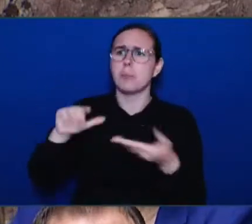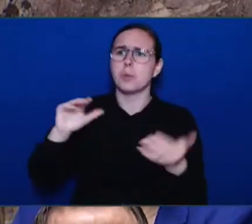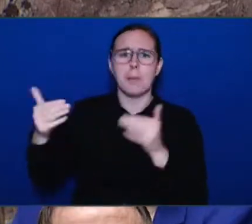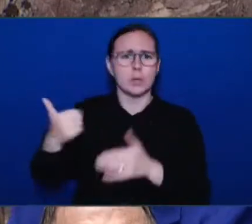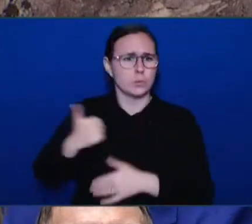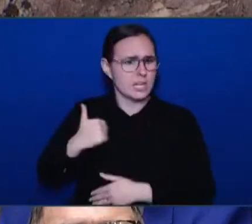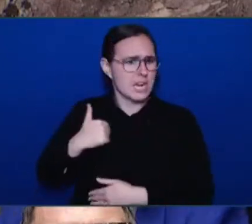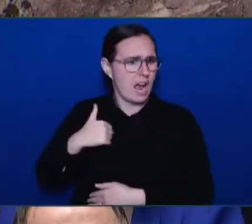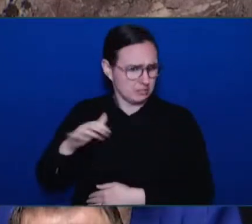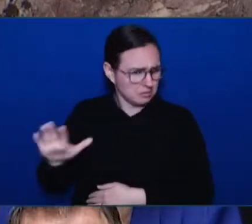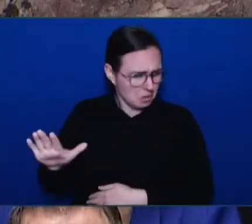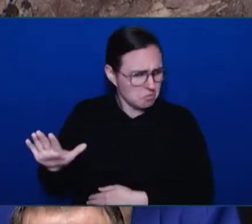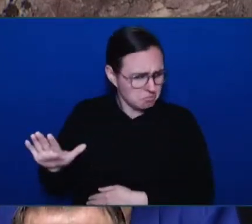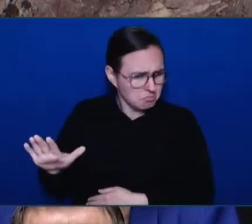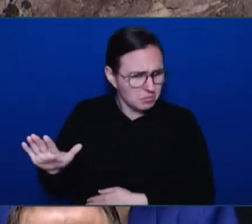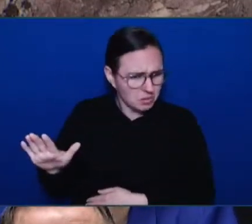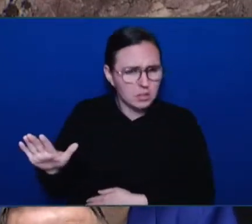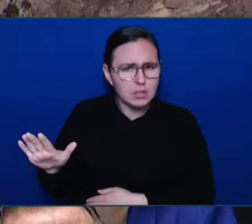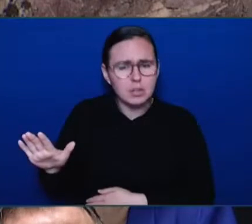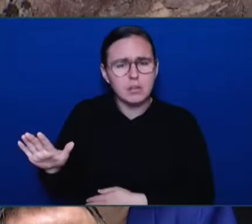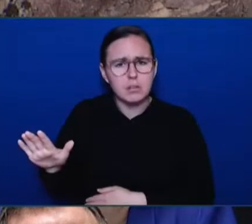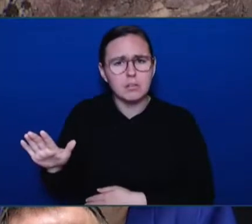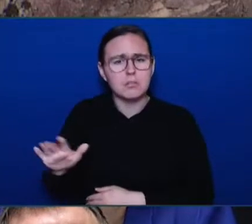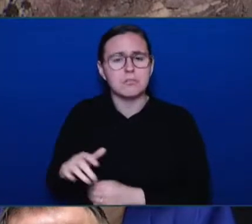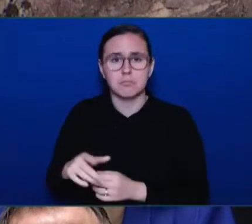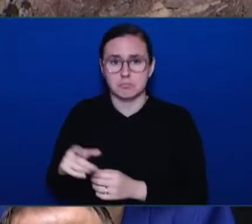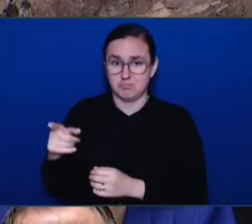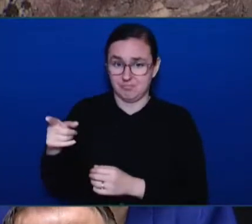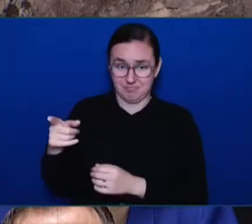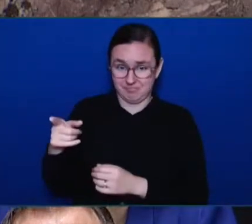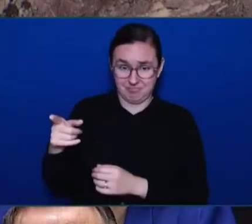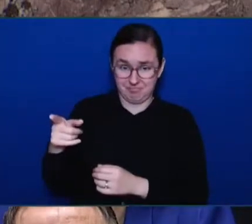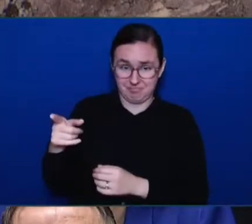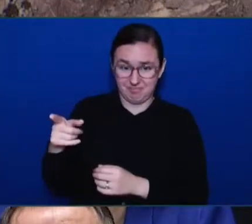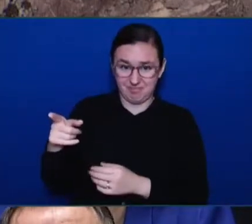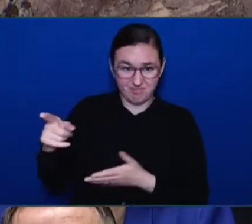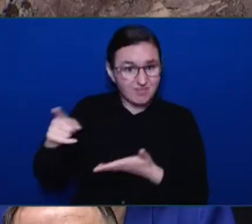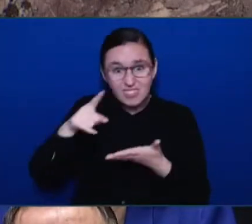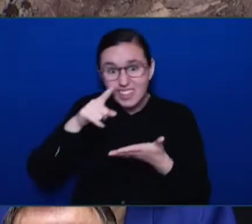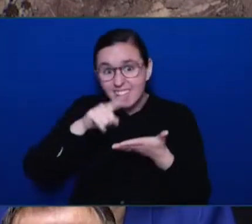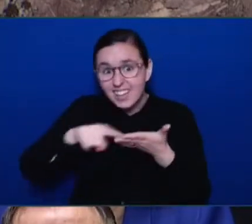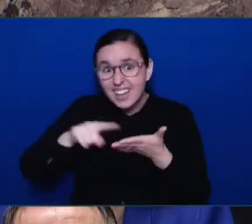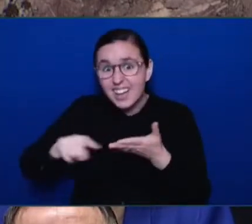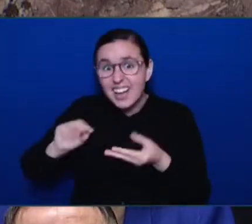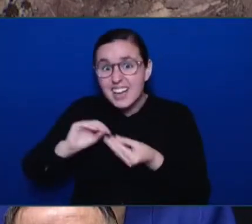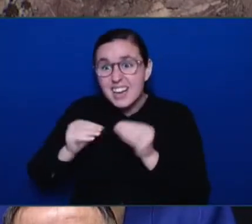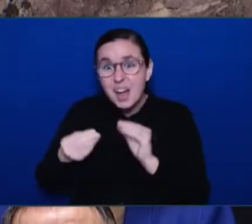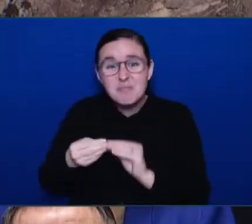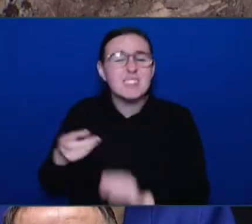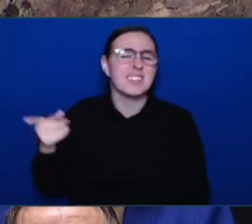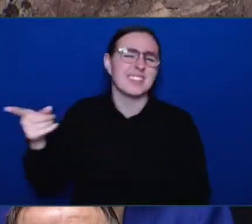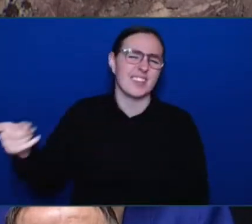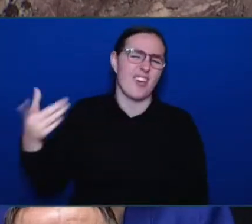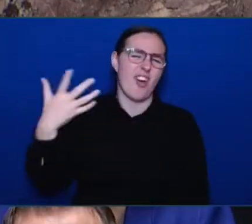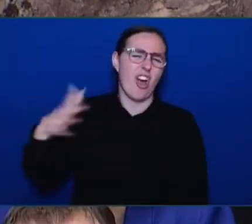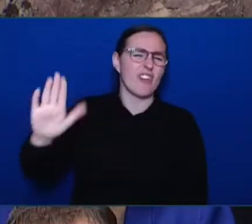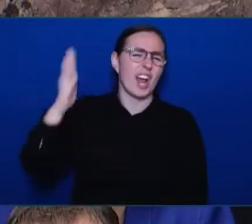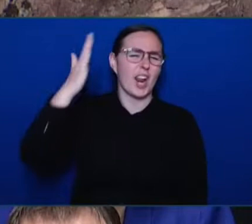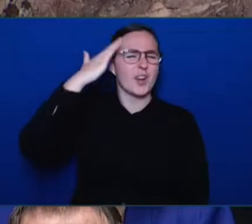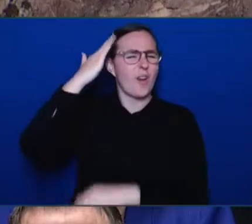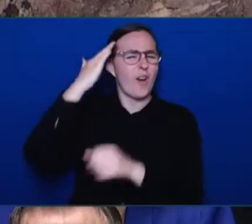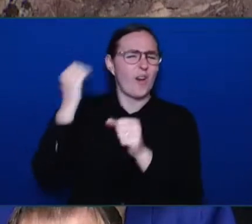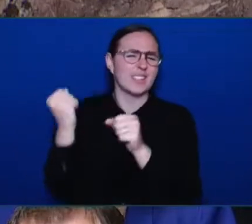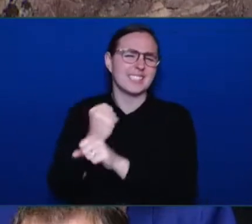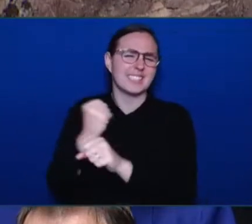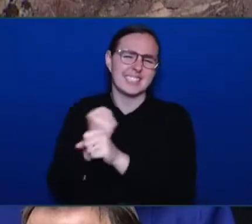And in fact, he can go look it up because he's well familiar with CIHI, and that is exactly who looked at outcomes.